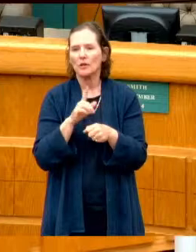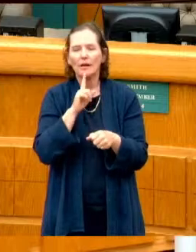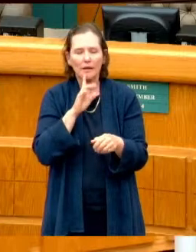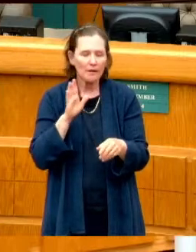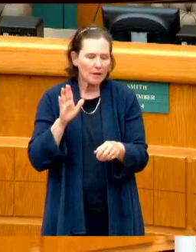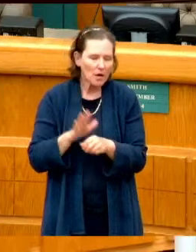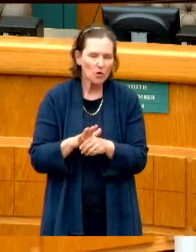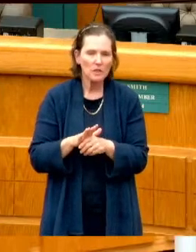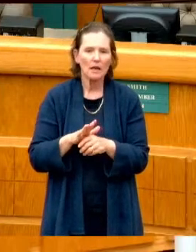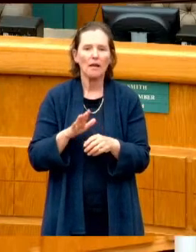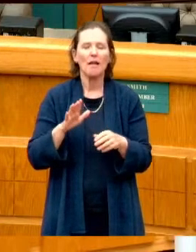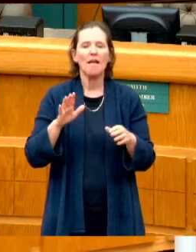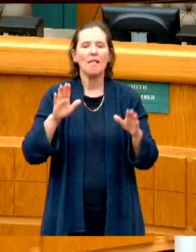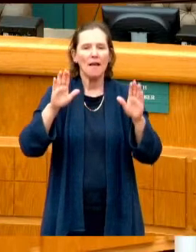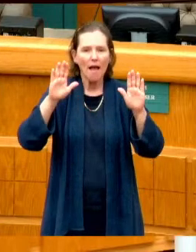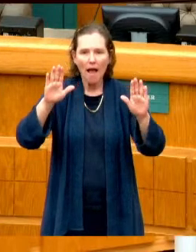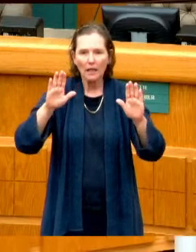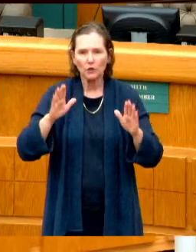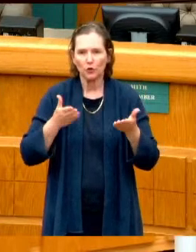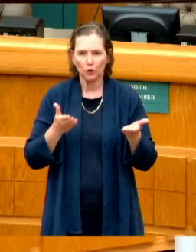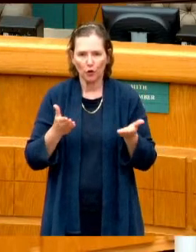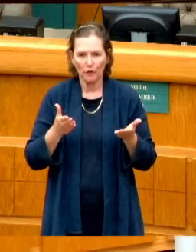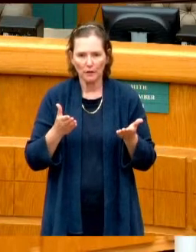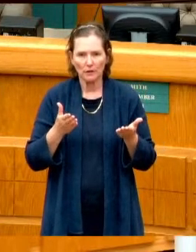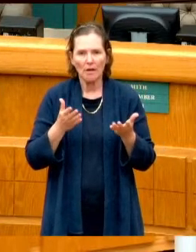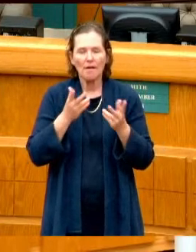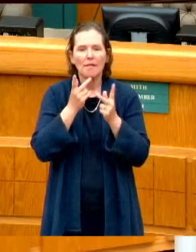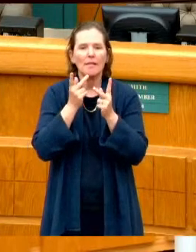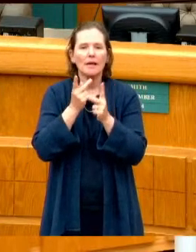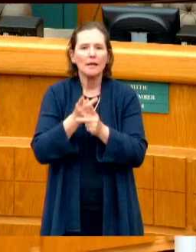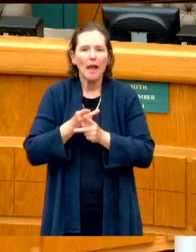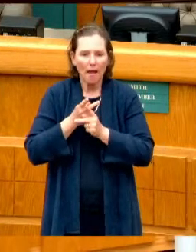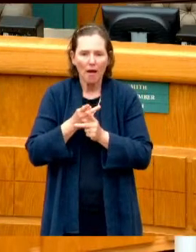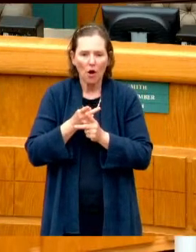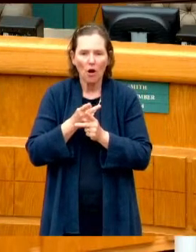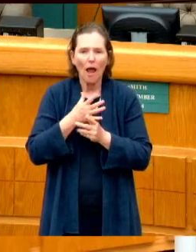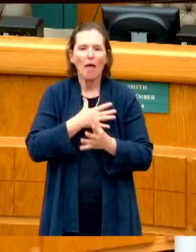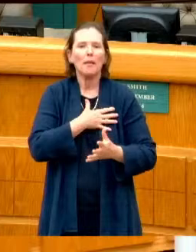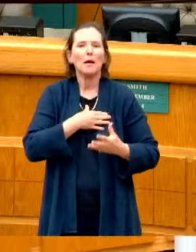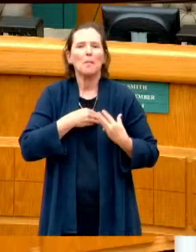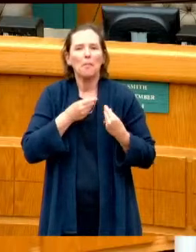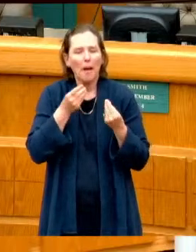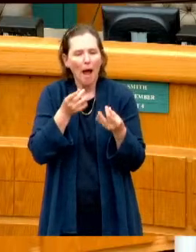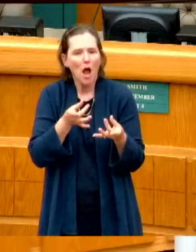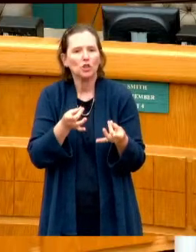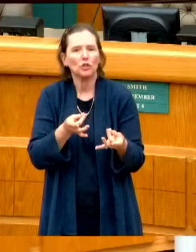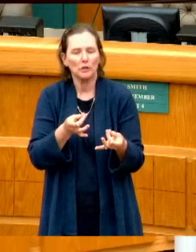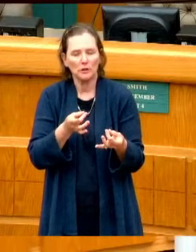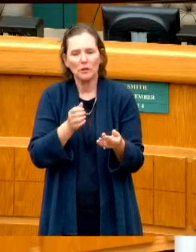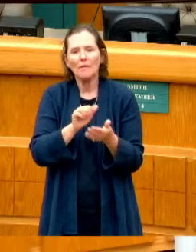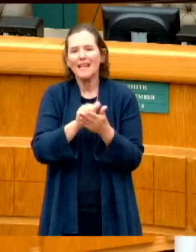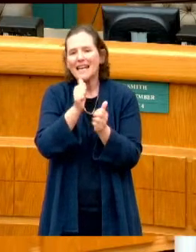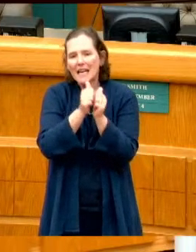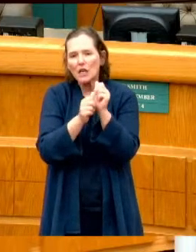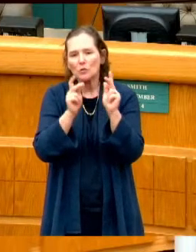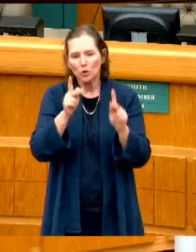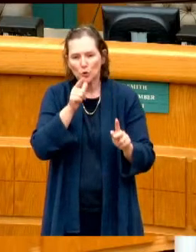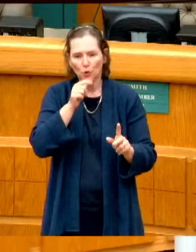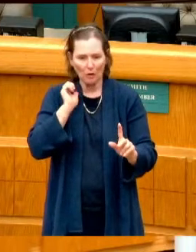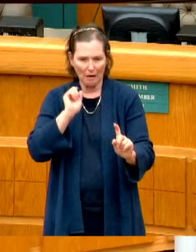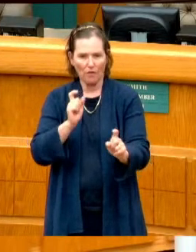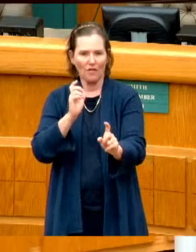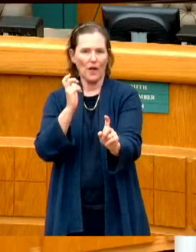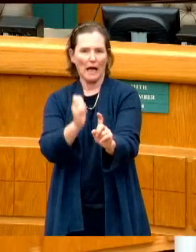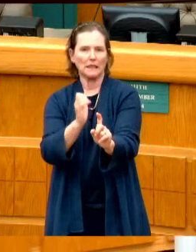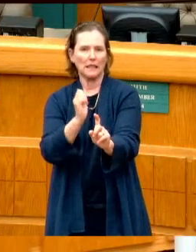and the compassion that each vaccinator gives to you is the same.